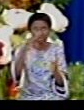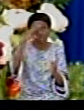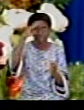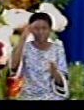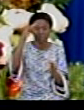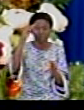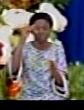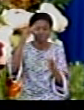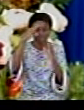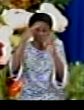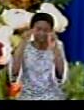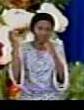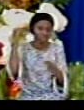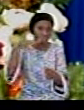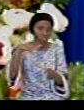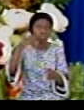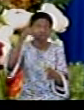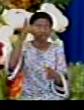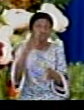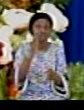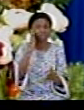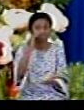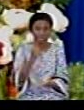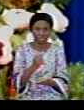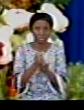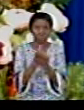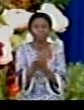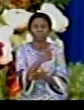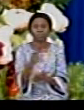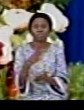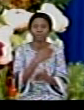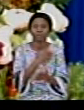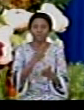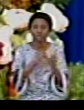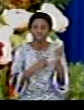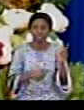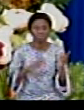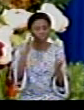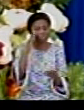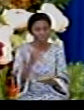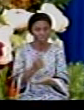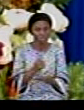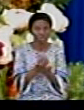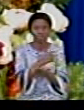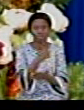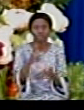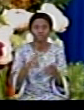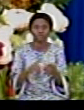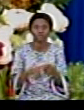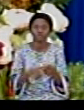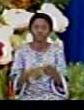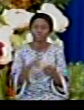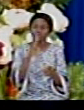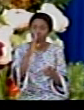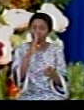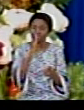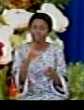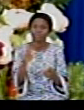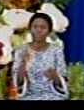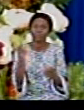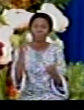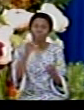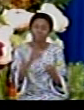the Lord will make you more glorious in faith. And by the grace of God, like Father,